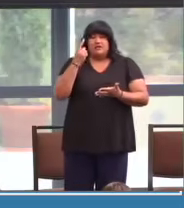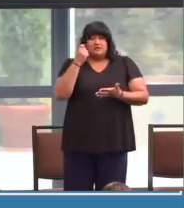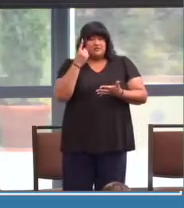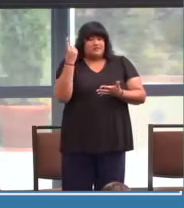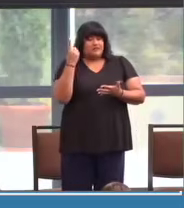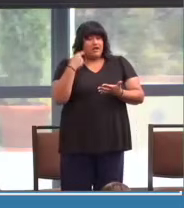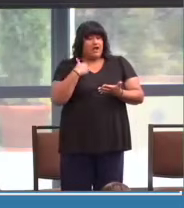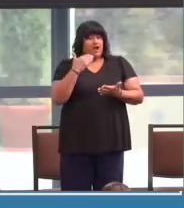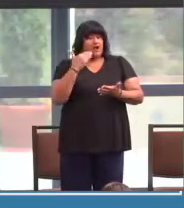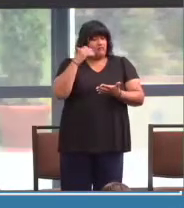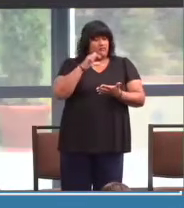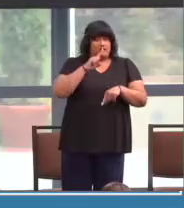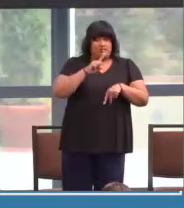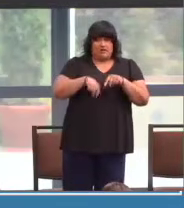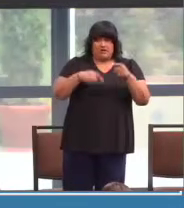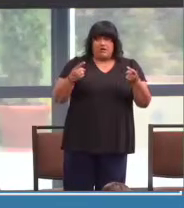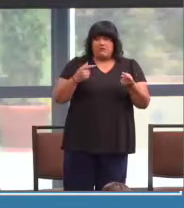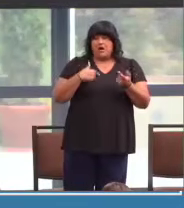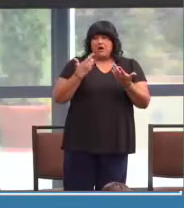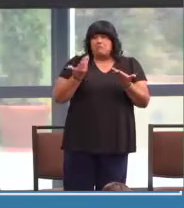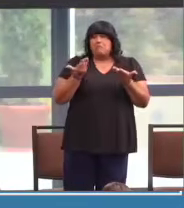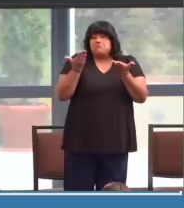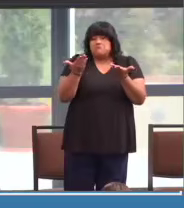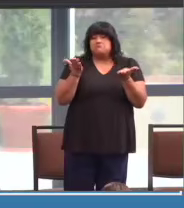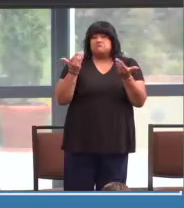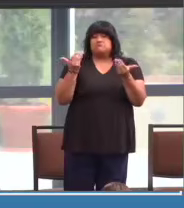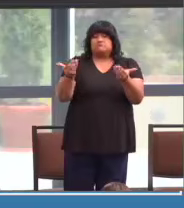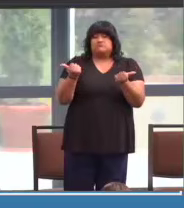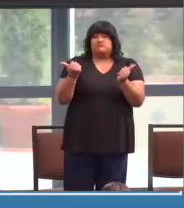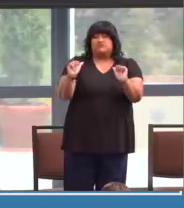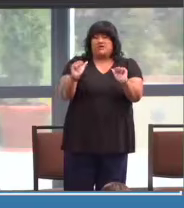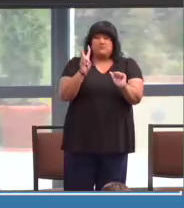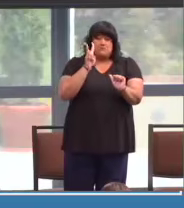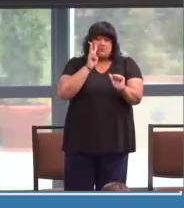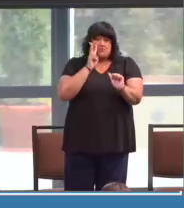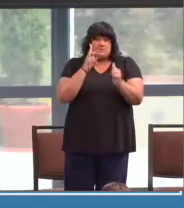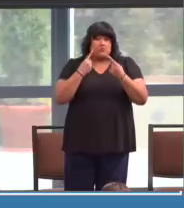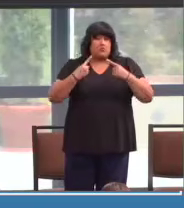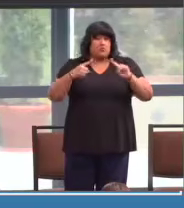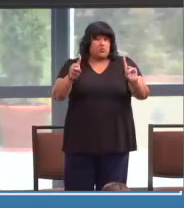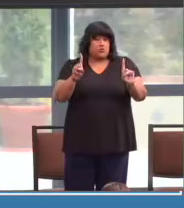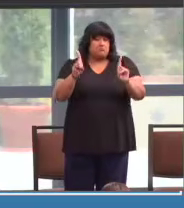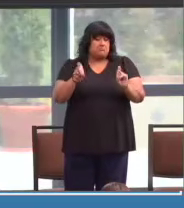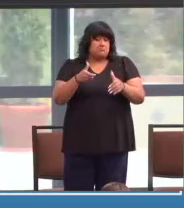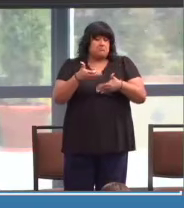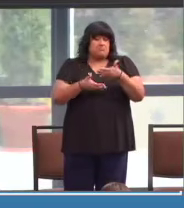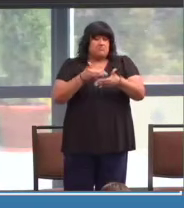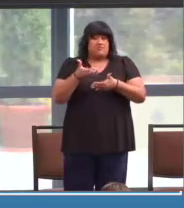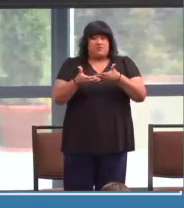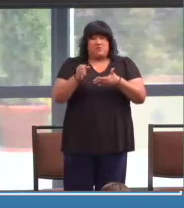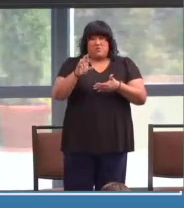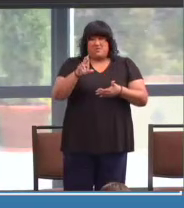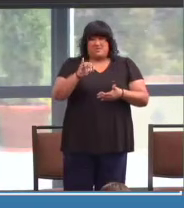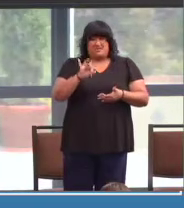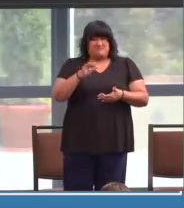harmful, some might decide to try it and see if it works for them. I'm not familiar with the product. I'm sorry. I don't